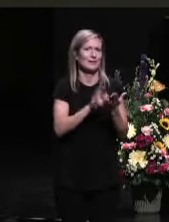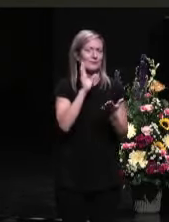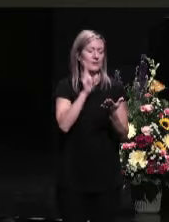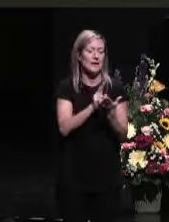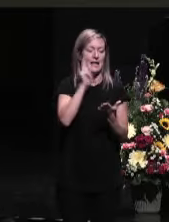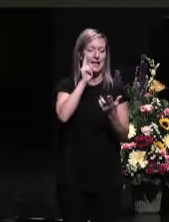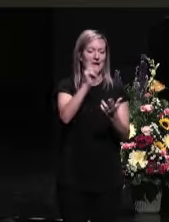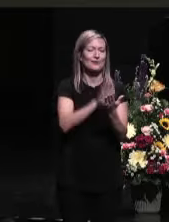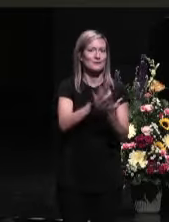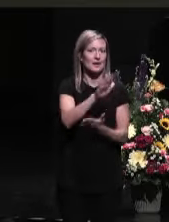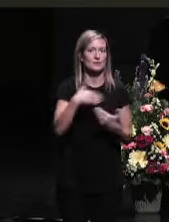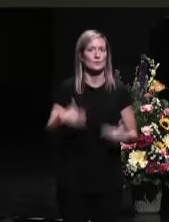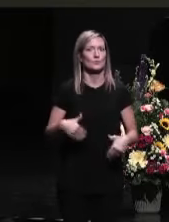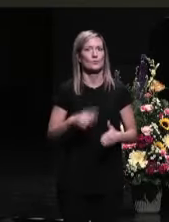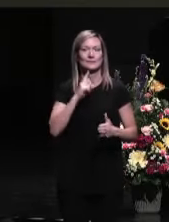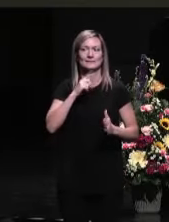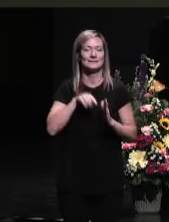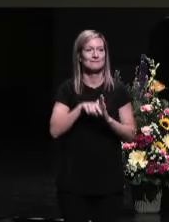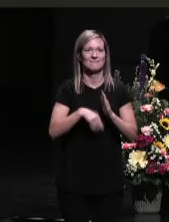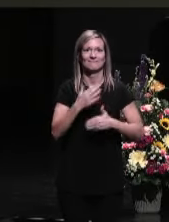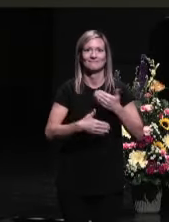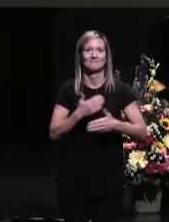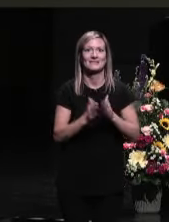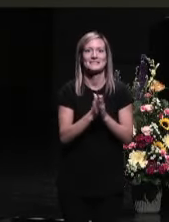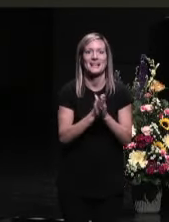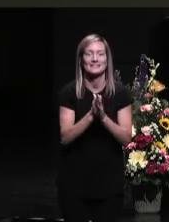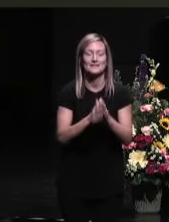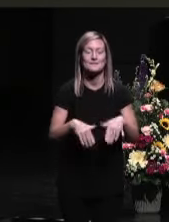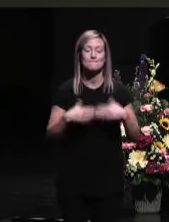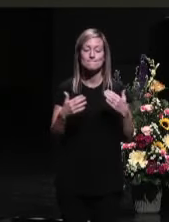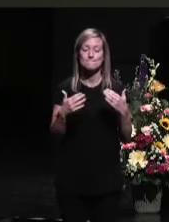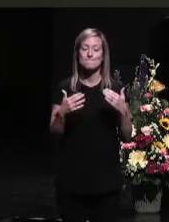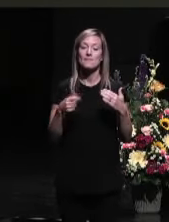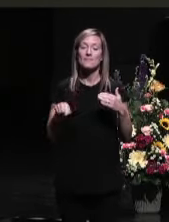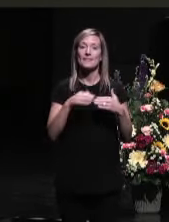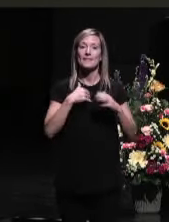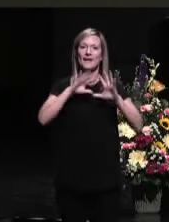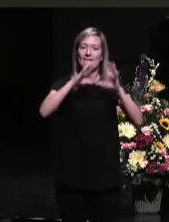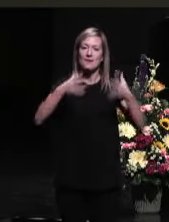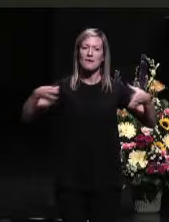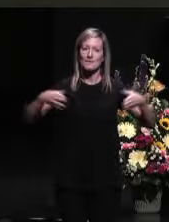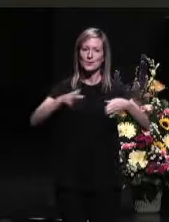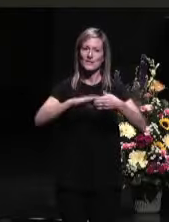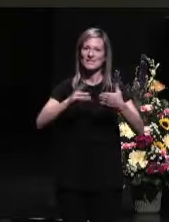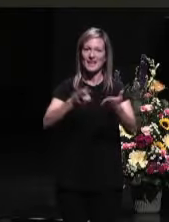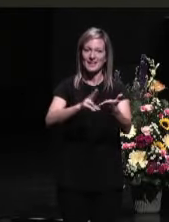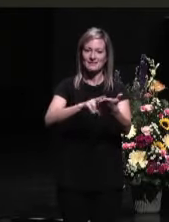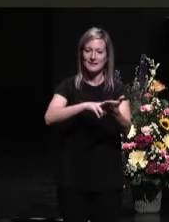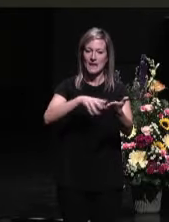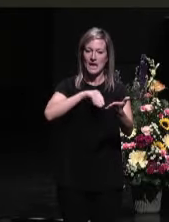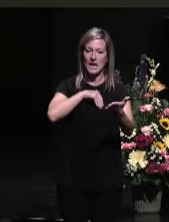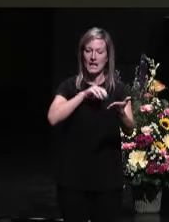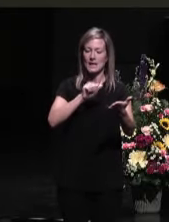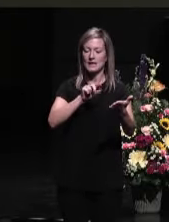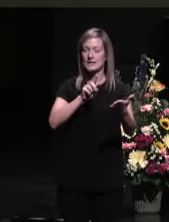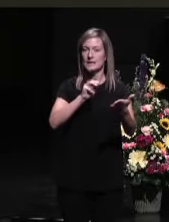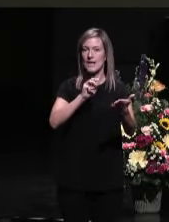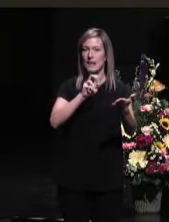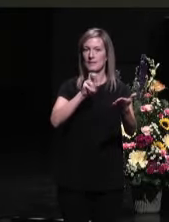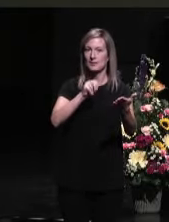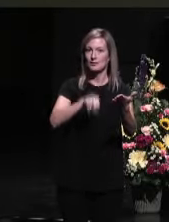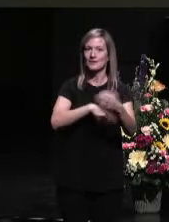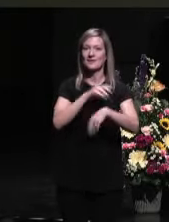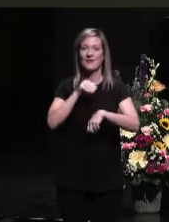faculty involvement. It's holistic admission, invasive advising. It's